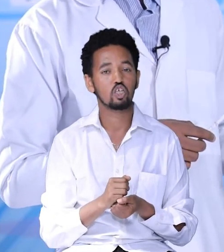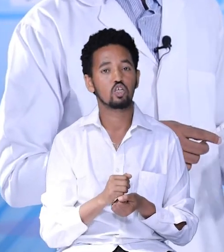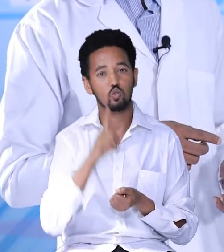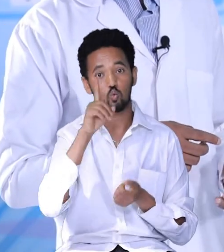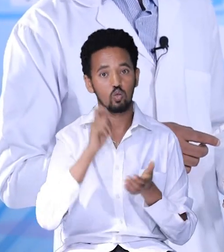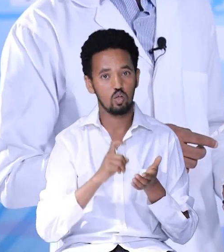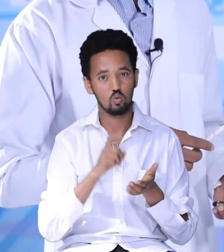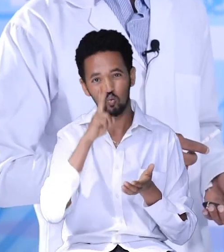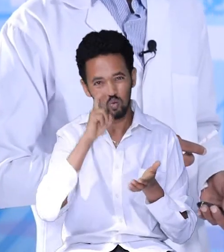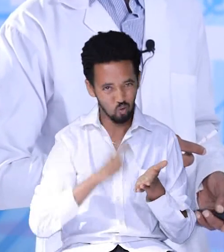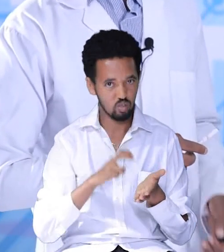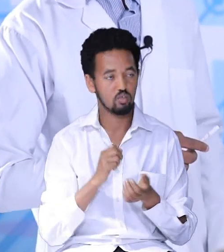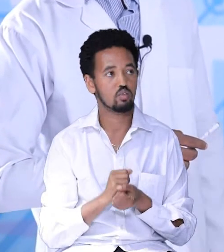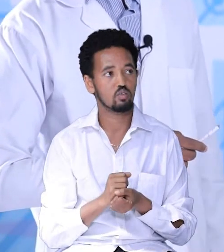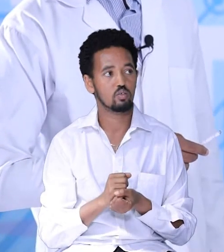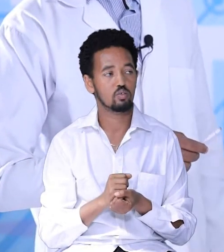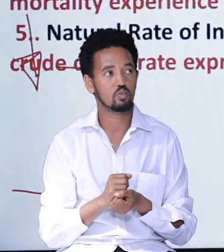2000.